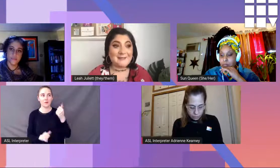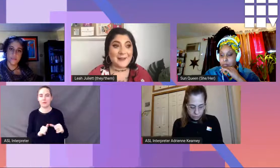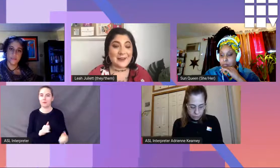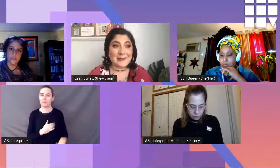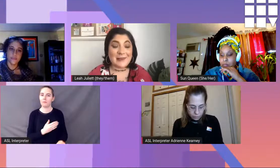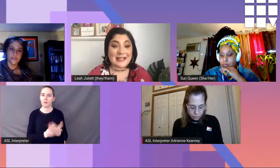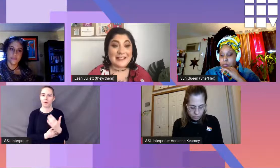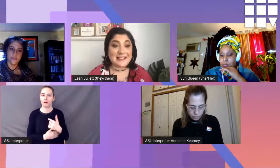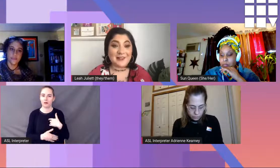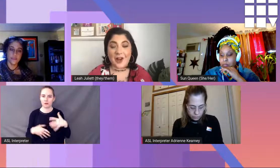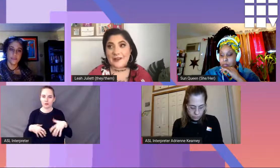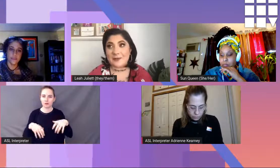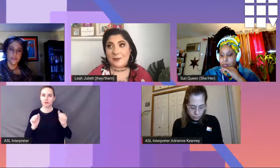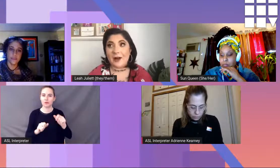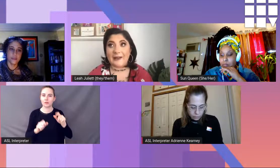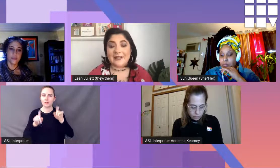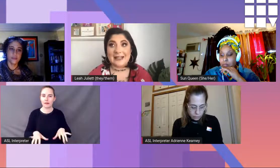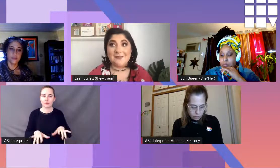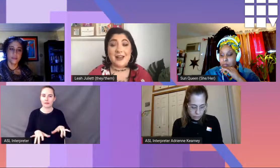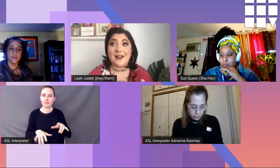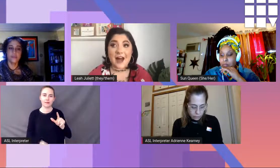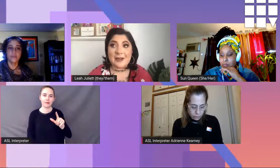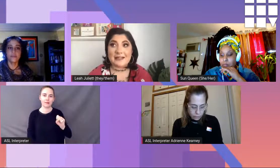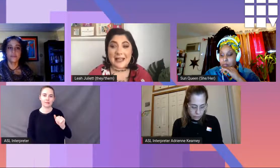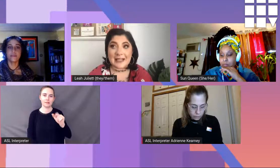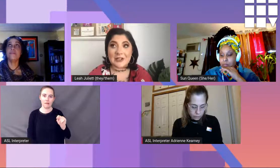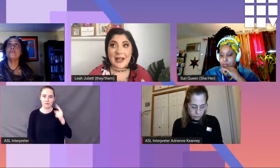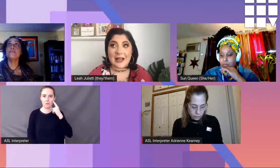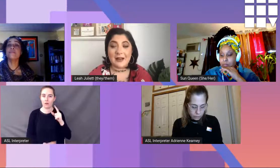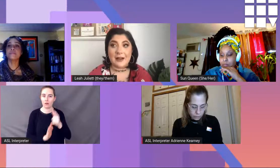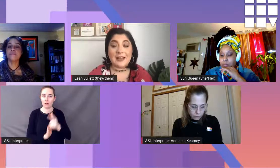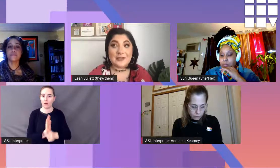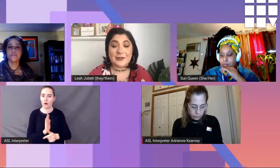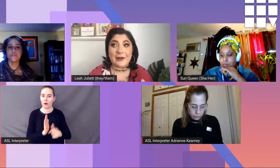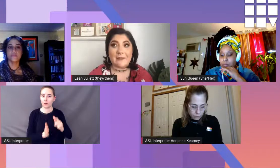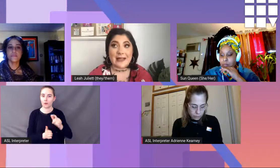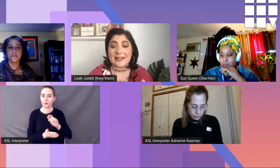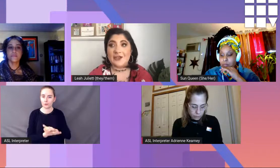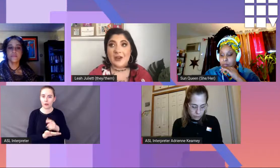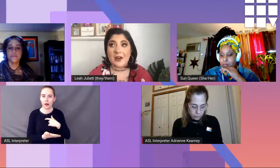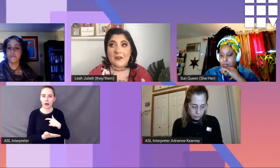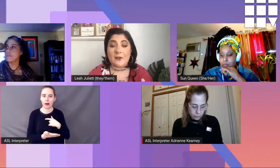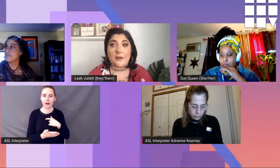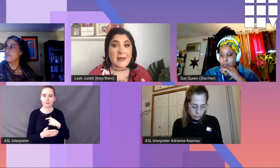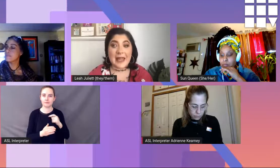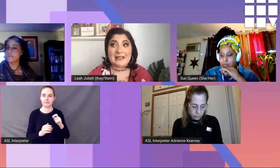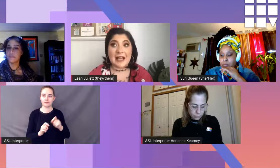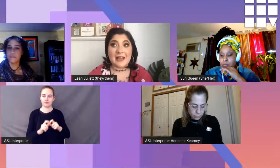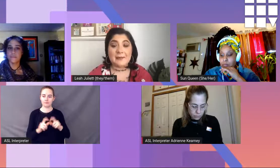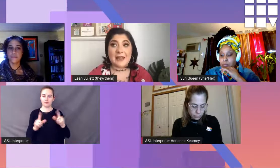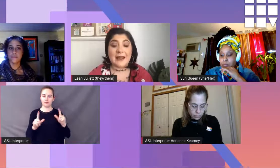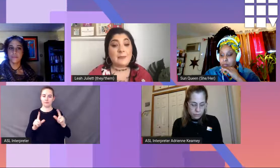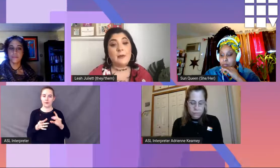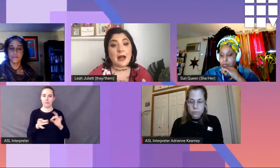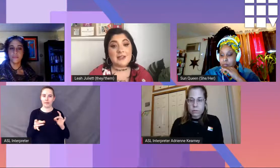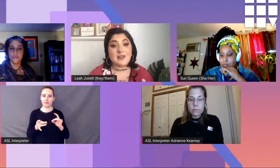get admittance into law school, I received an anonymous Instagram message from a man telling me that I'm a monster and